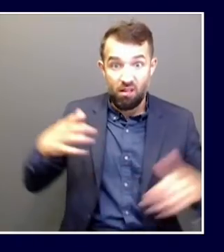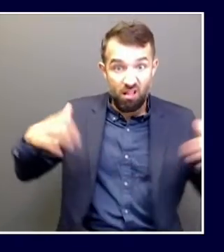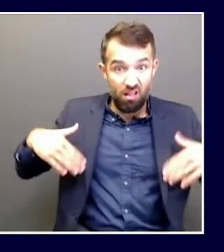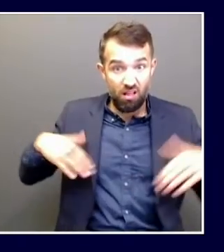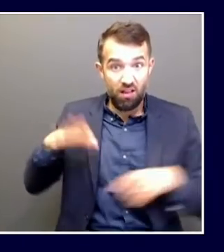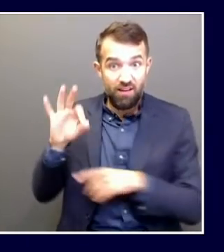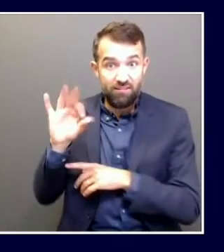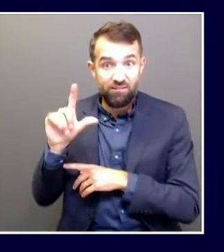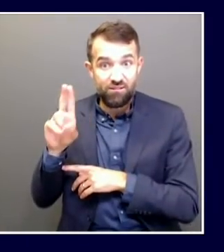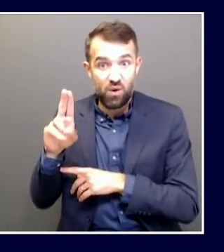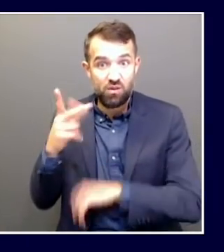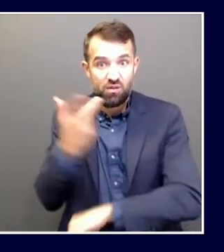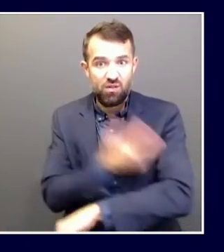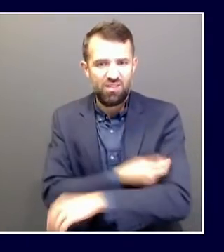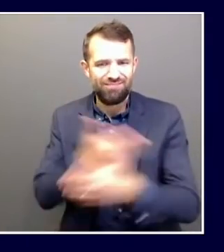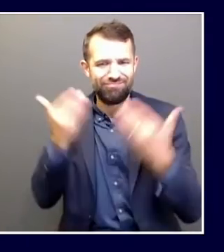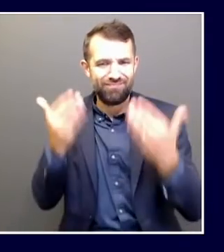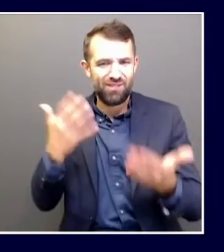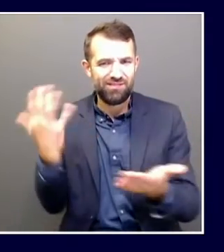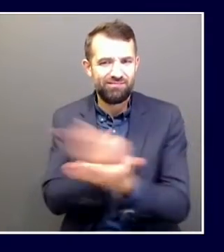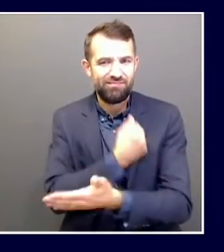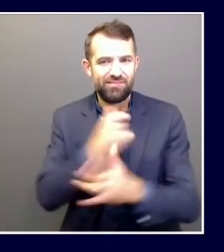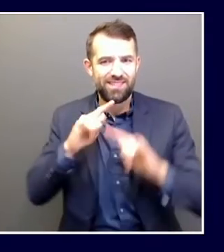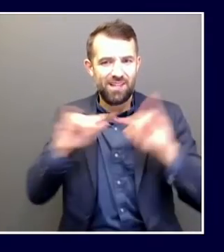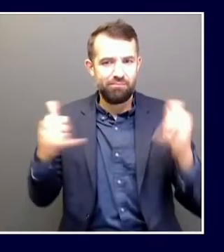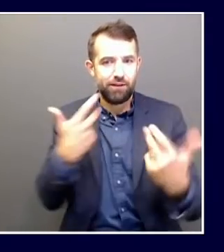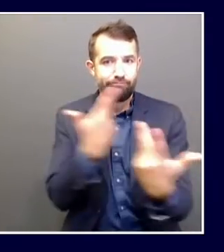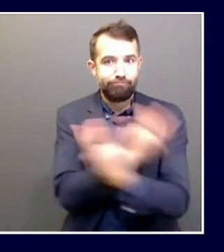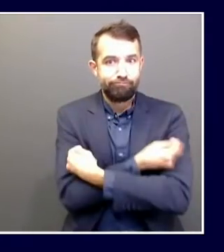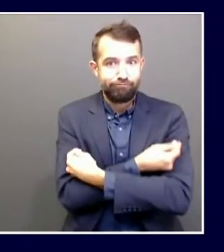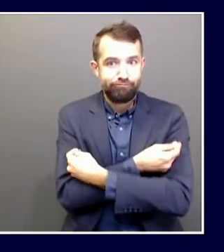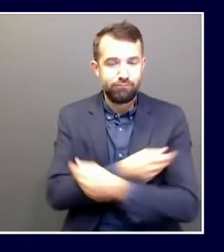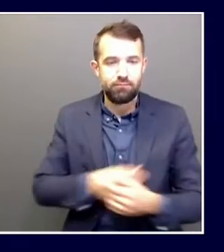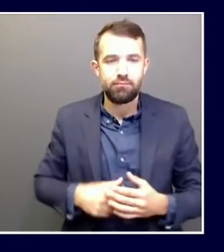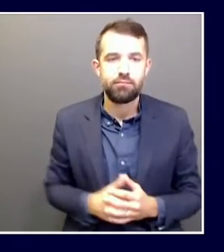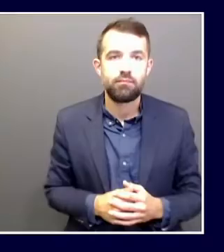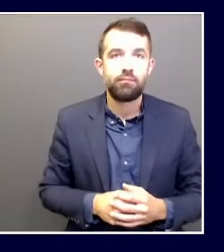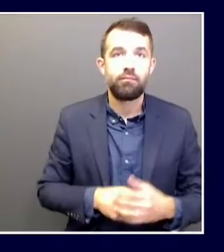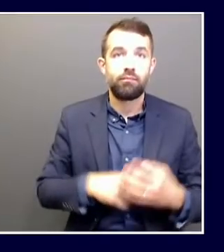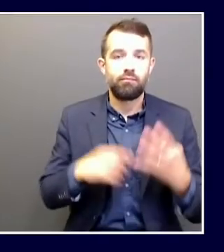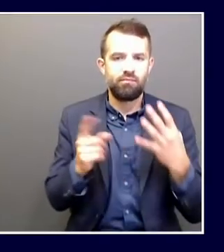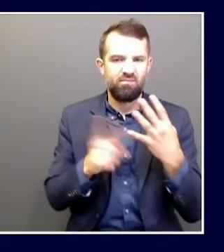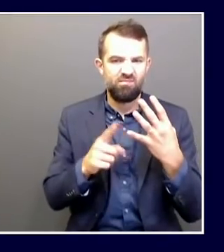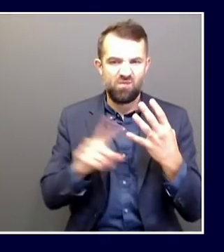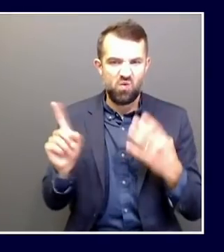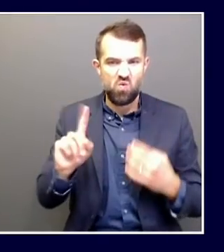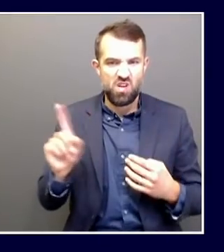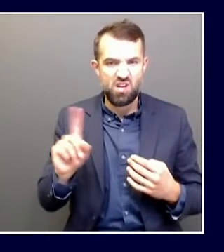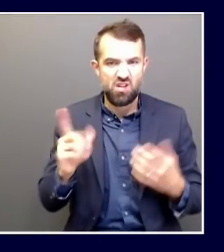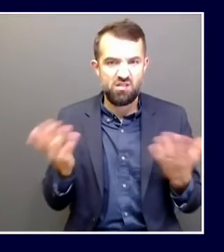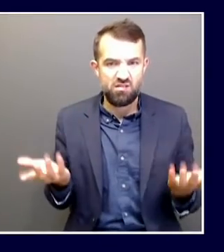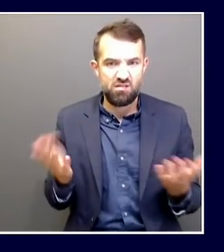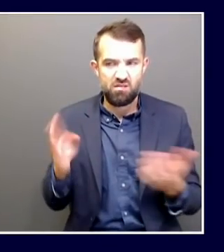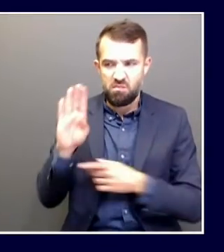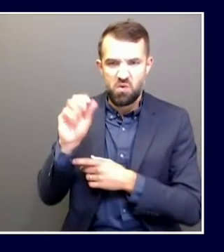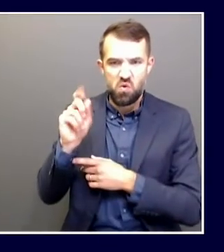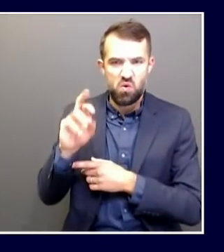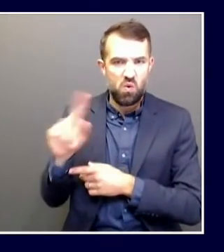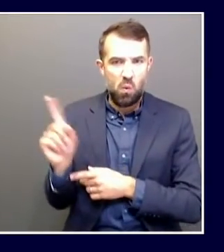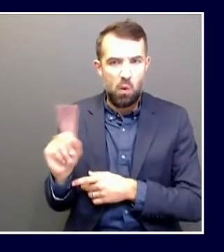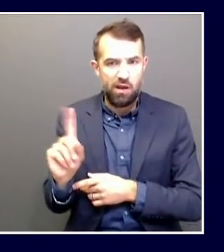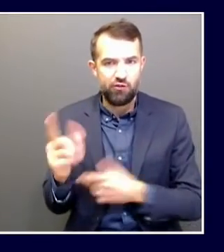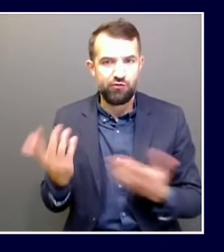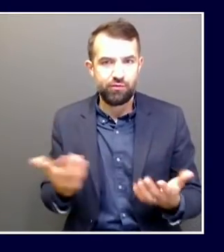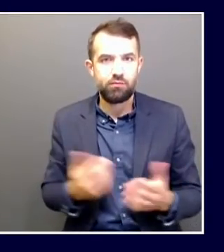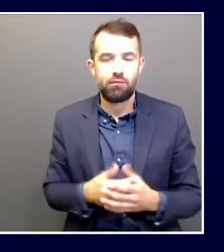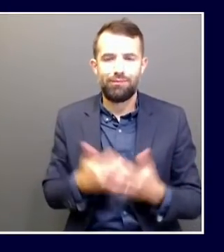time. And finally, where should you get your booster? Well, you can get your booster shot in any location that